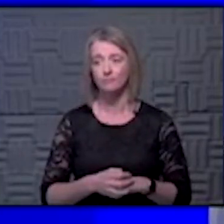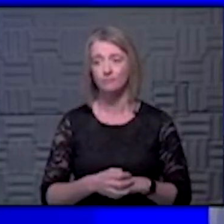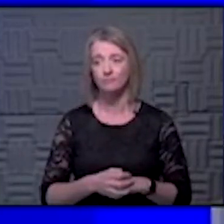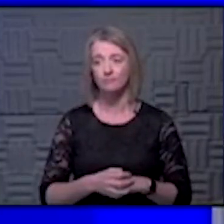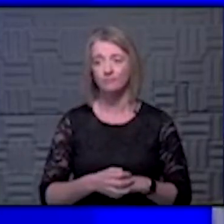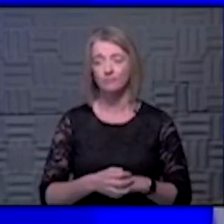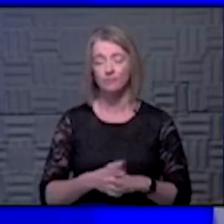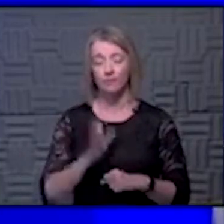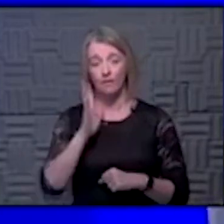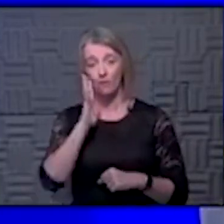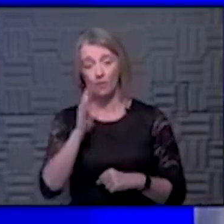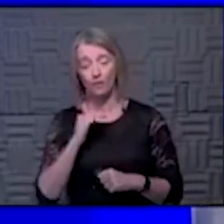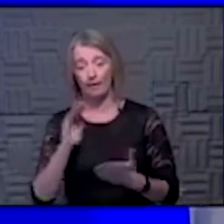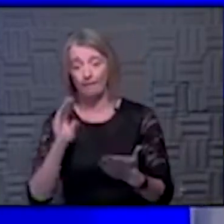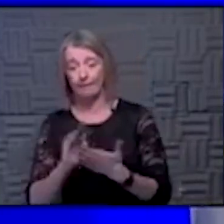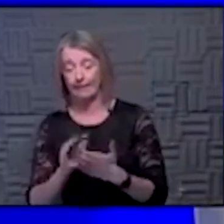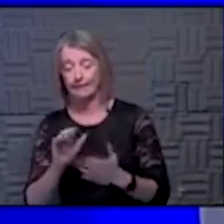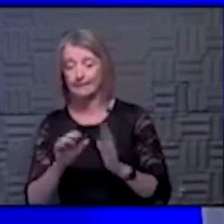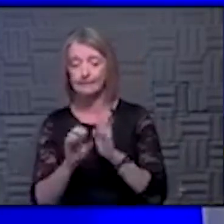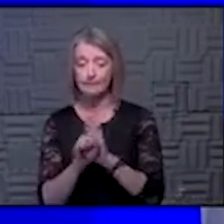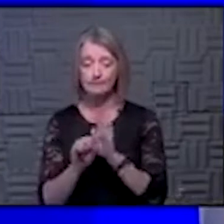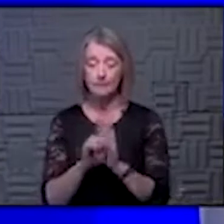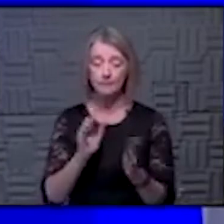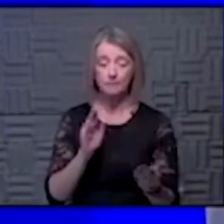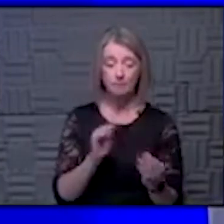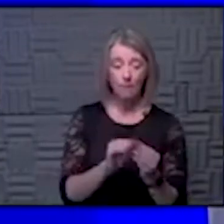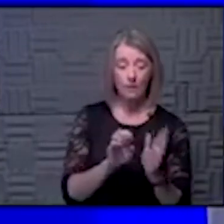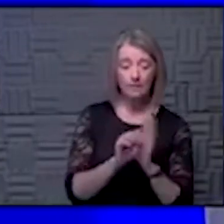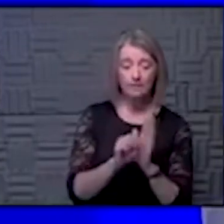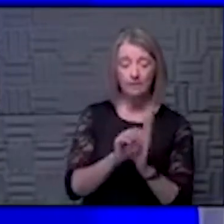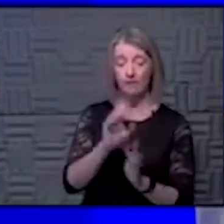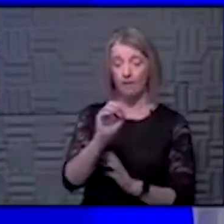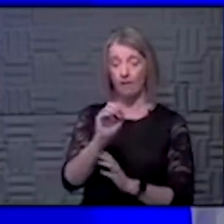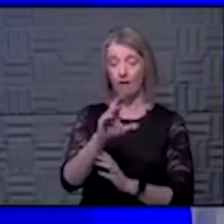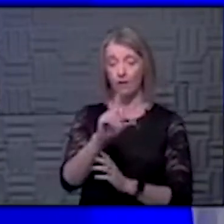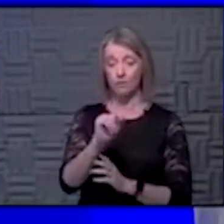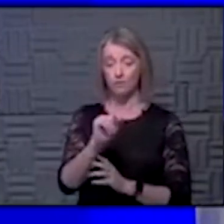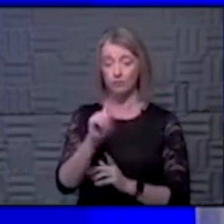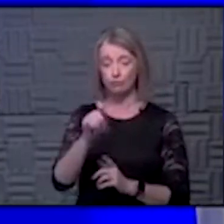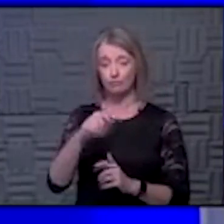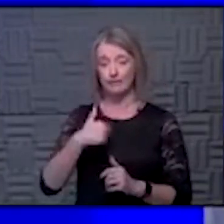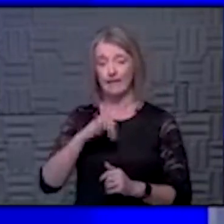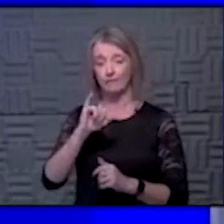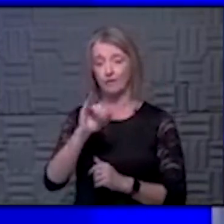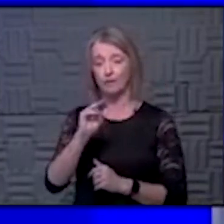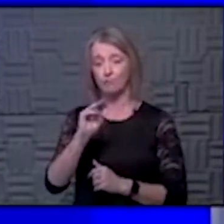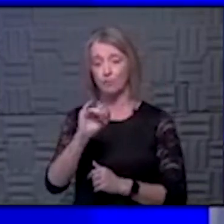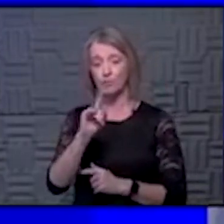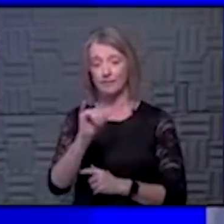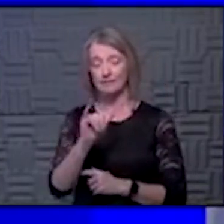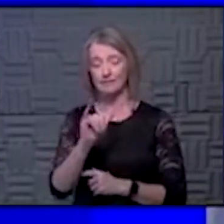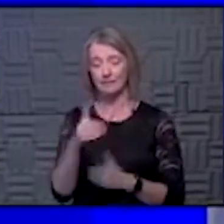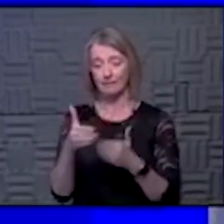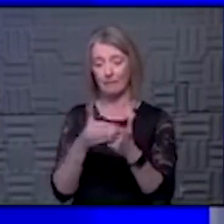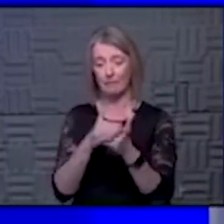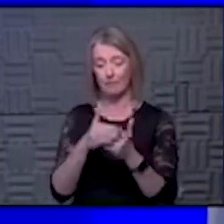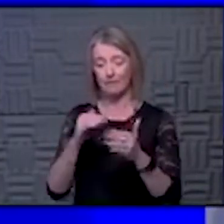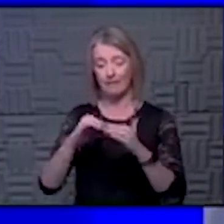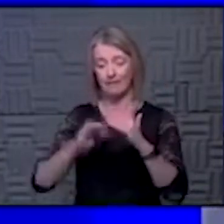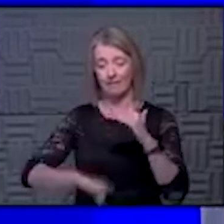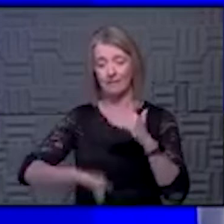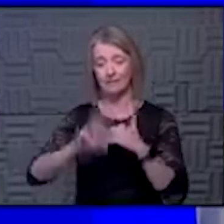You know, will you have less symptoms? Will you have more symptoms? If you're in October, you should have that immunity because it is so close. It's less